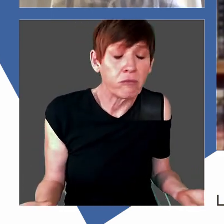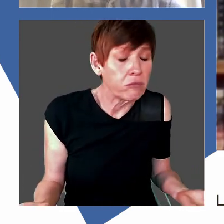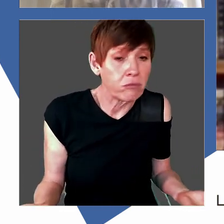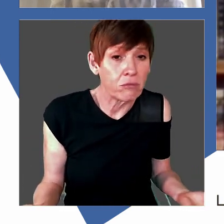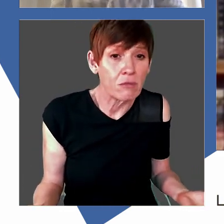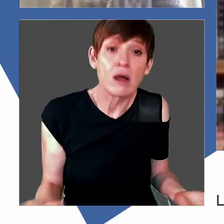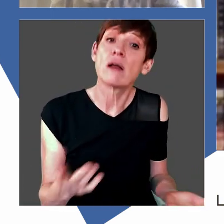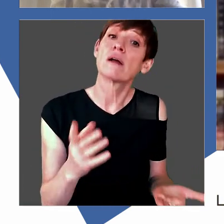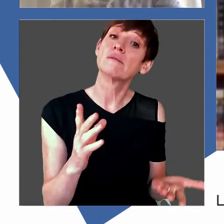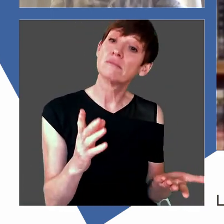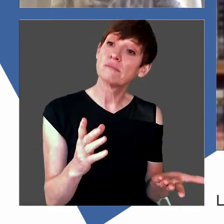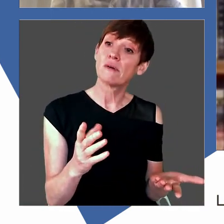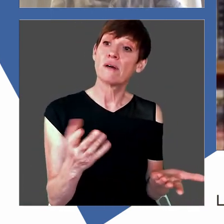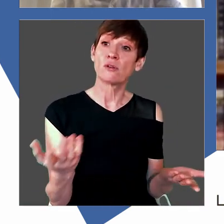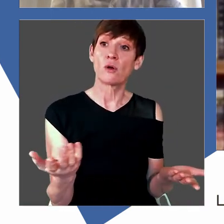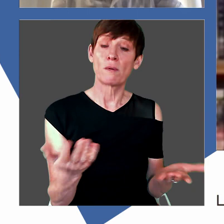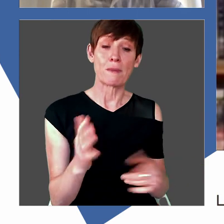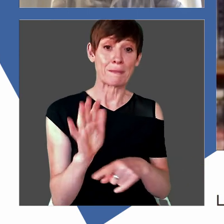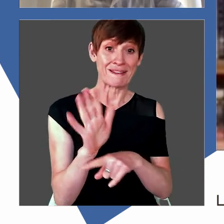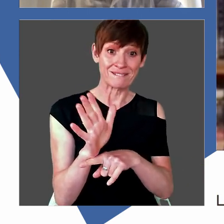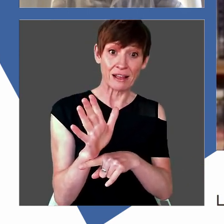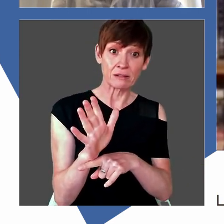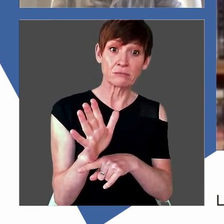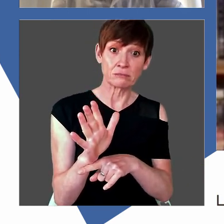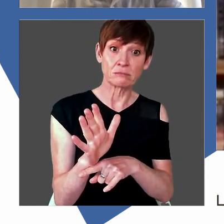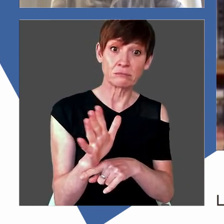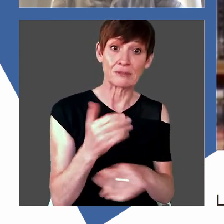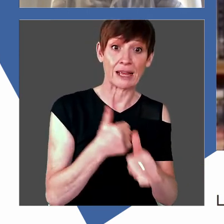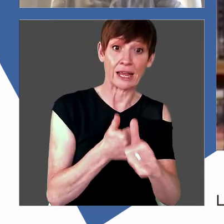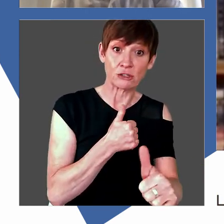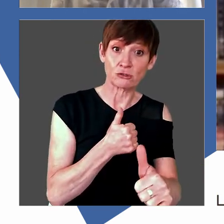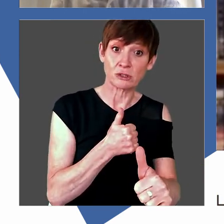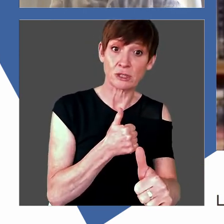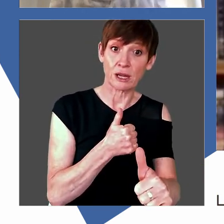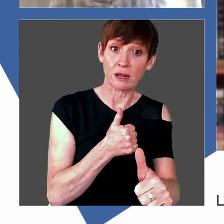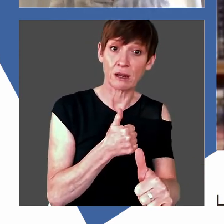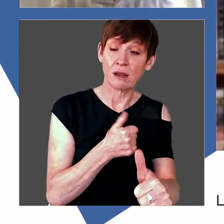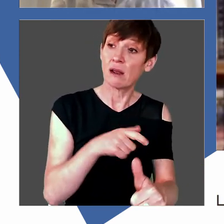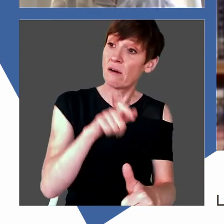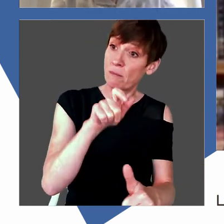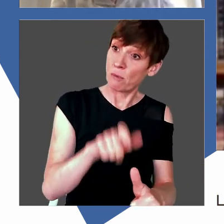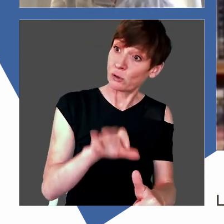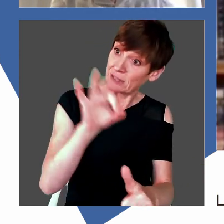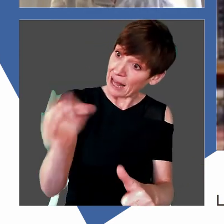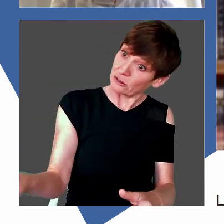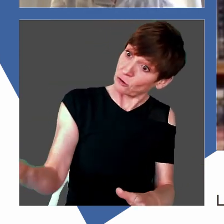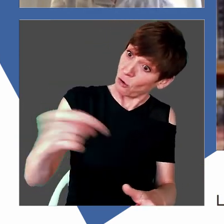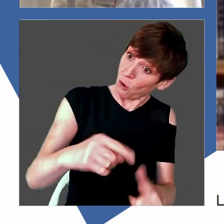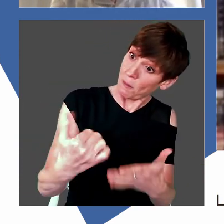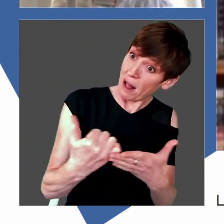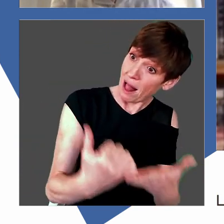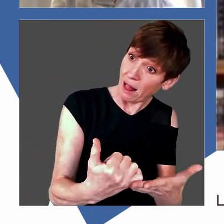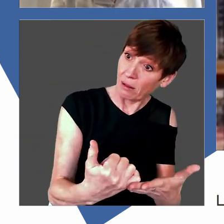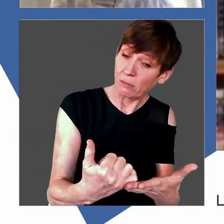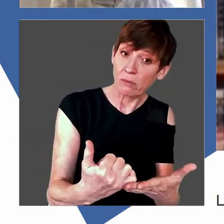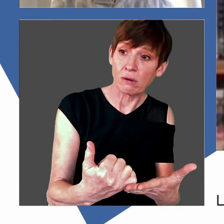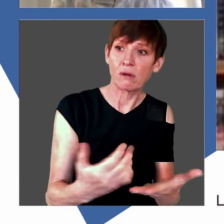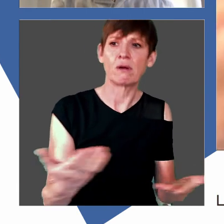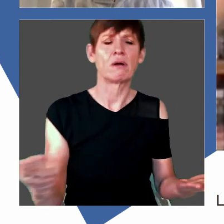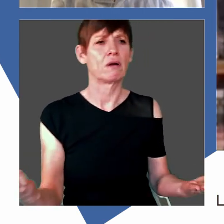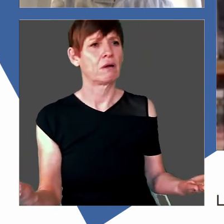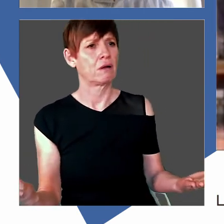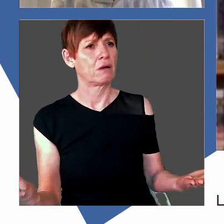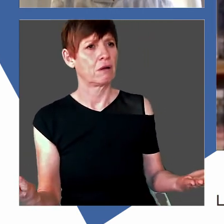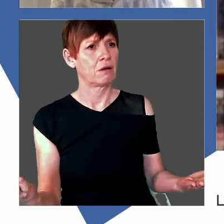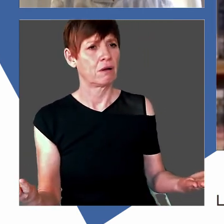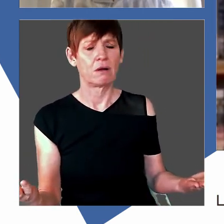given opportunities to come and get some work experience on set, or, you know, do some running. And then they go and do those things, and they, you know, they're